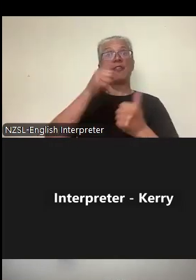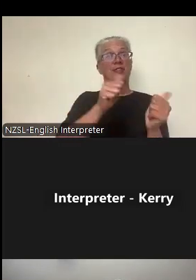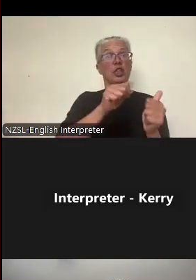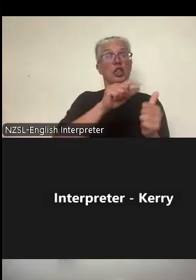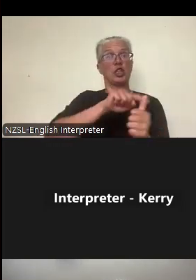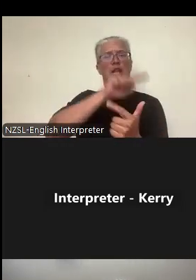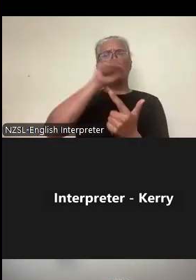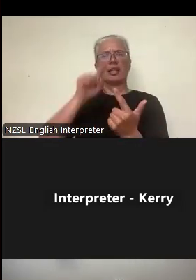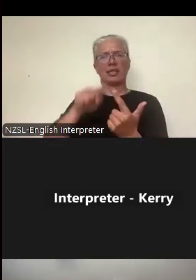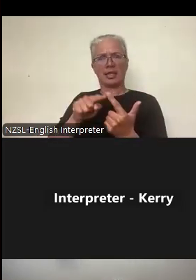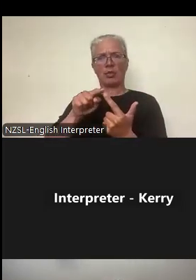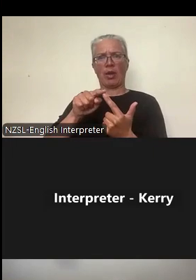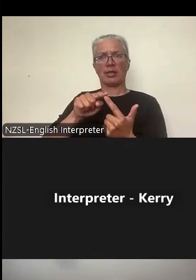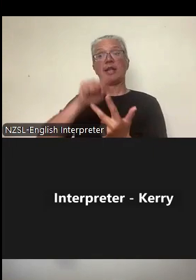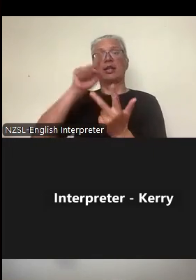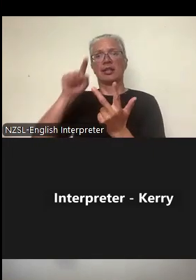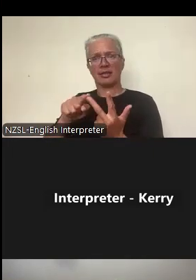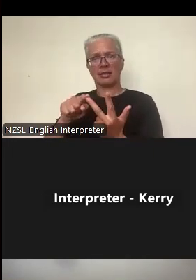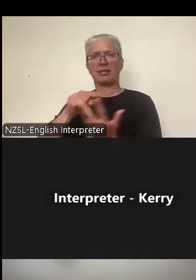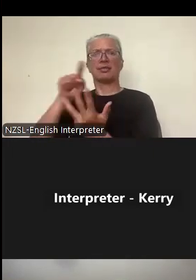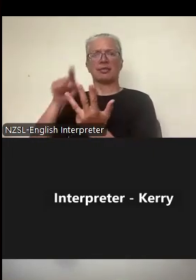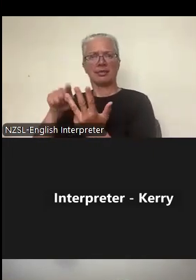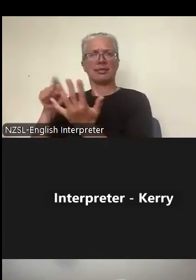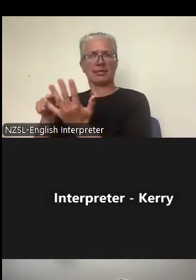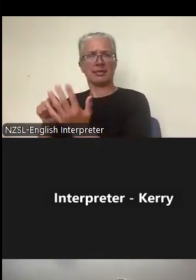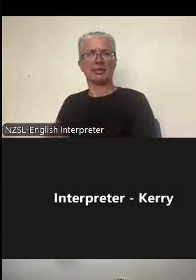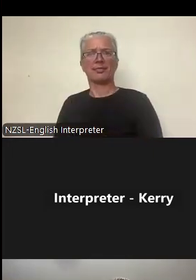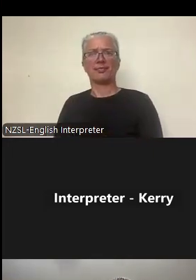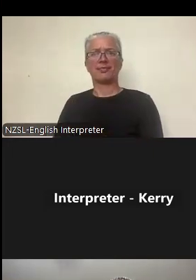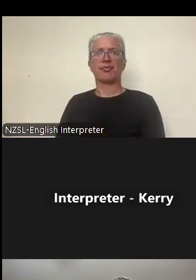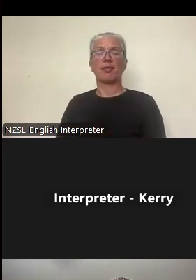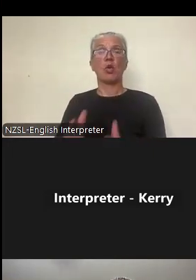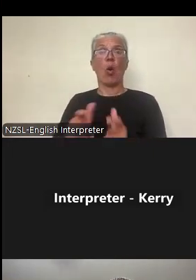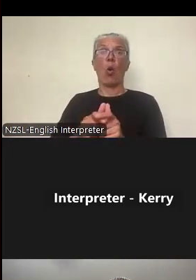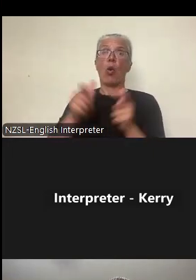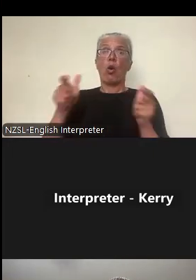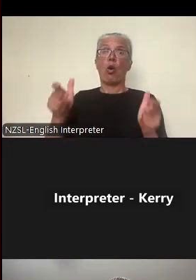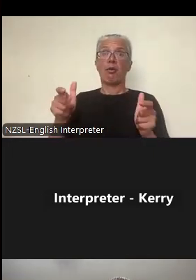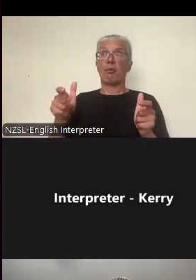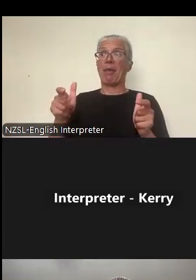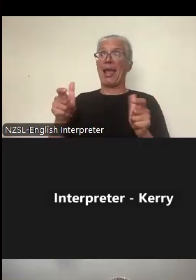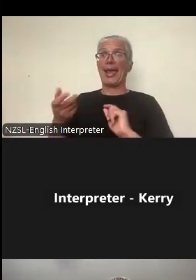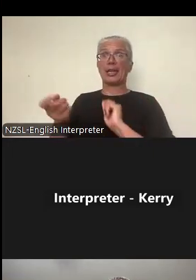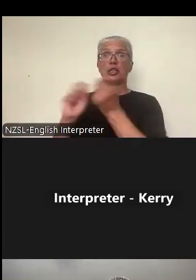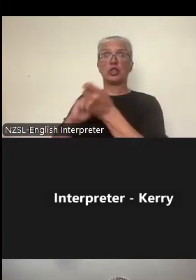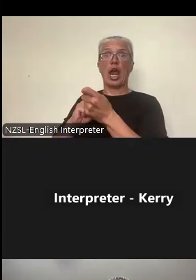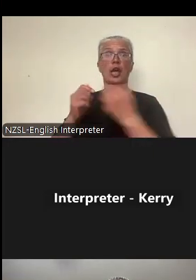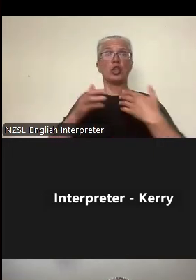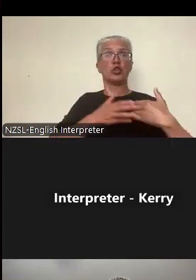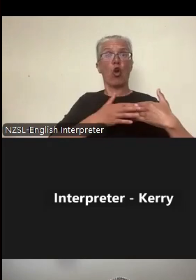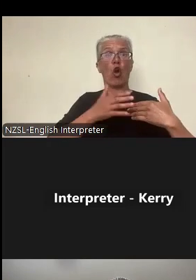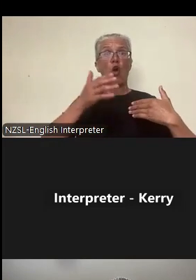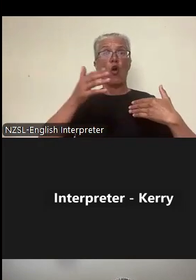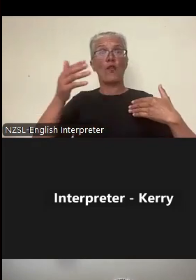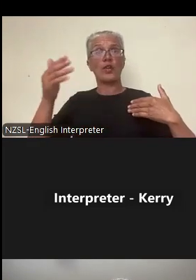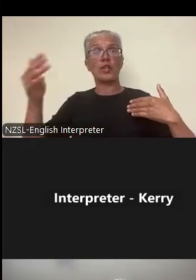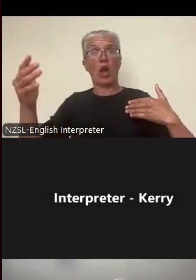So major change over time is planned, and